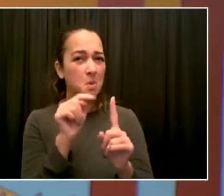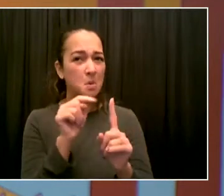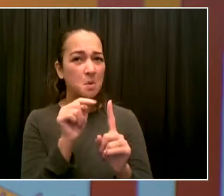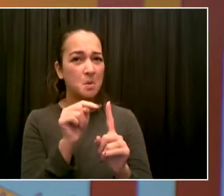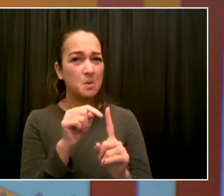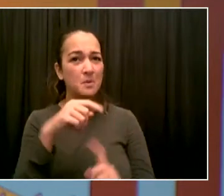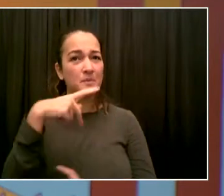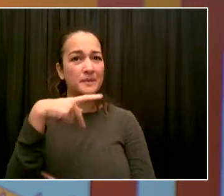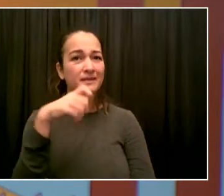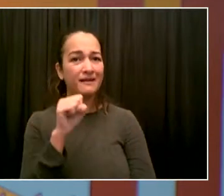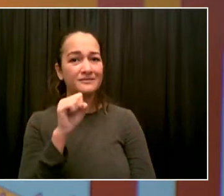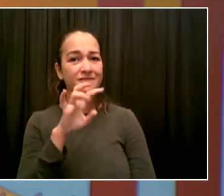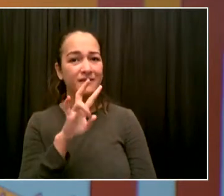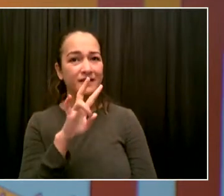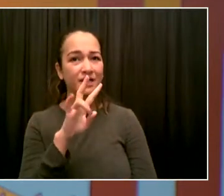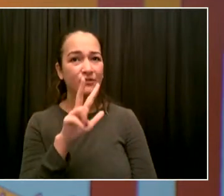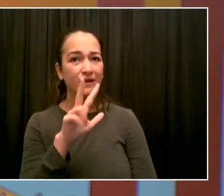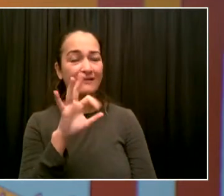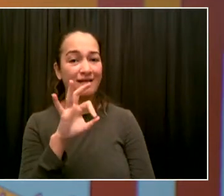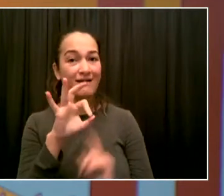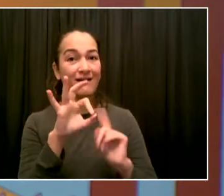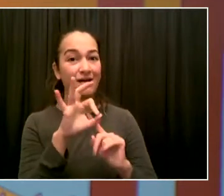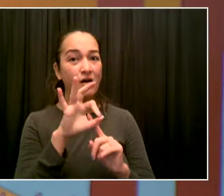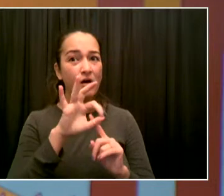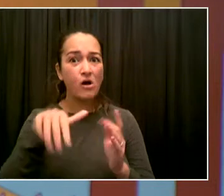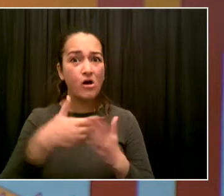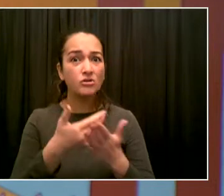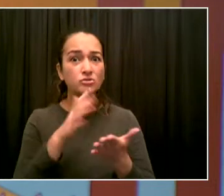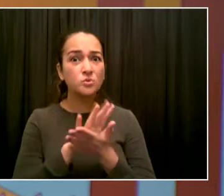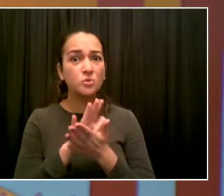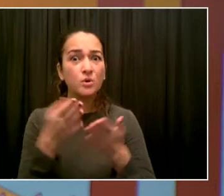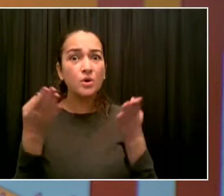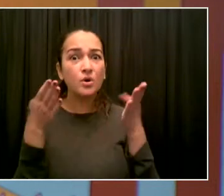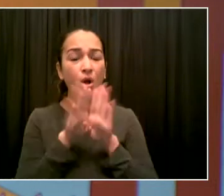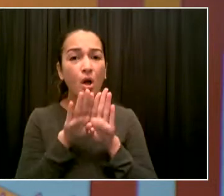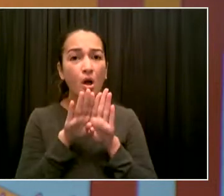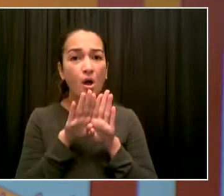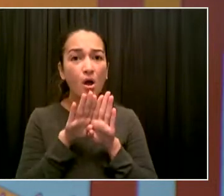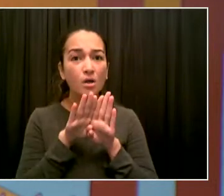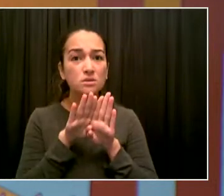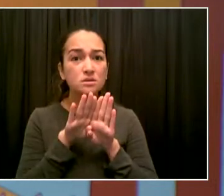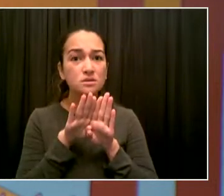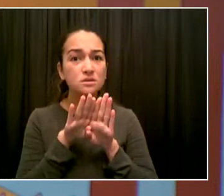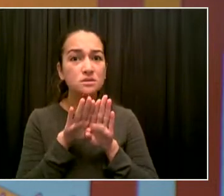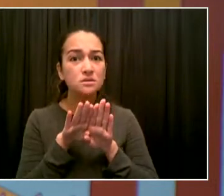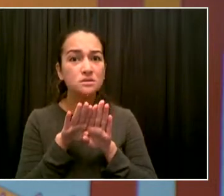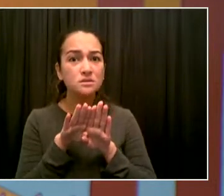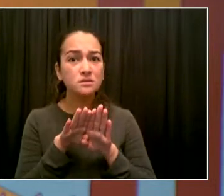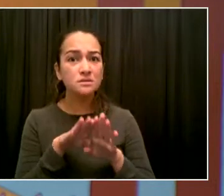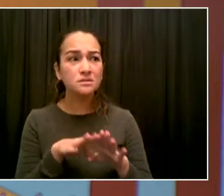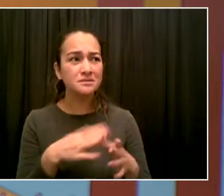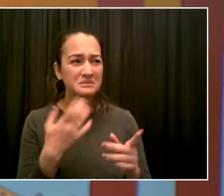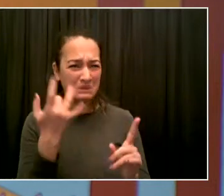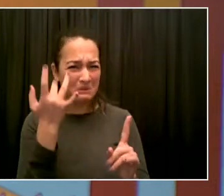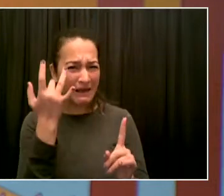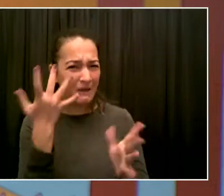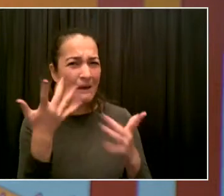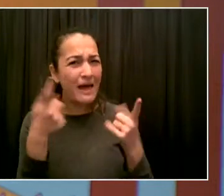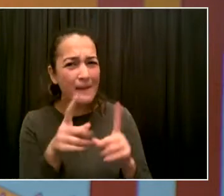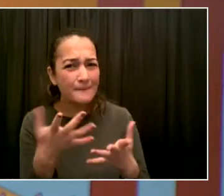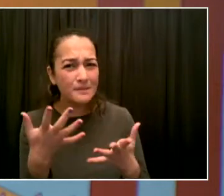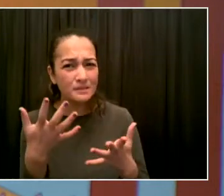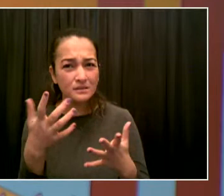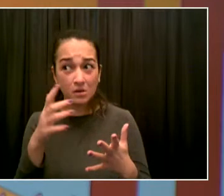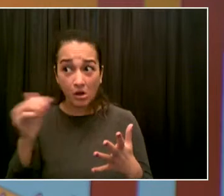many cases were identified there? Were they all staff members or were some of them students? And do you know if